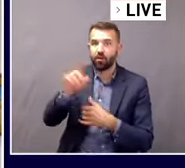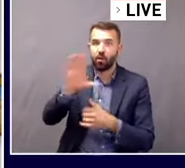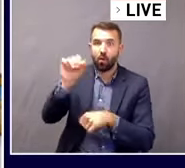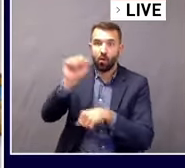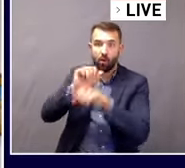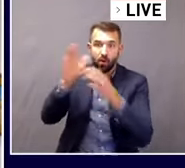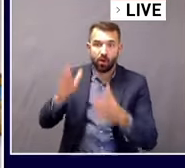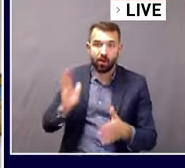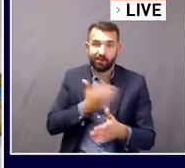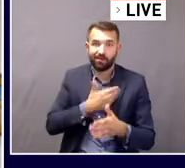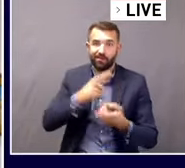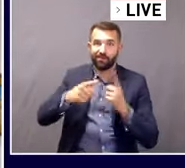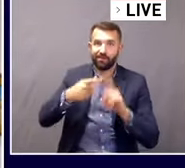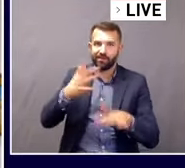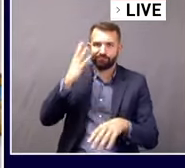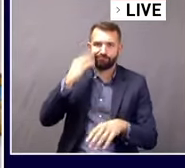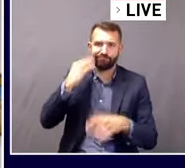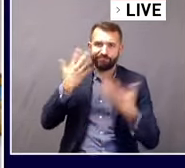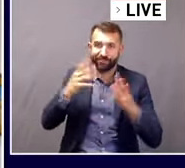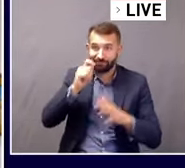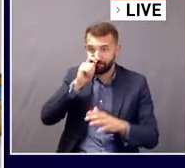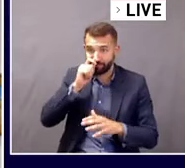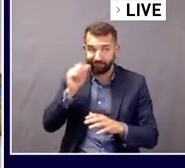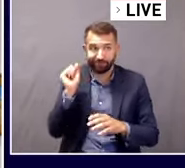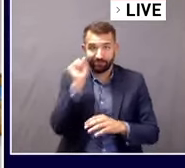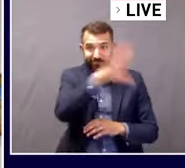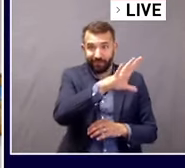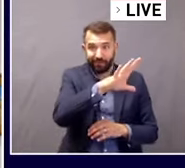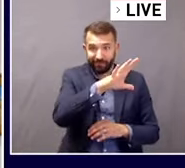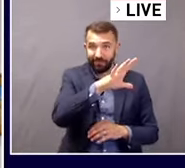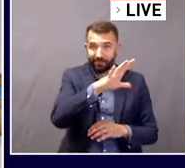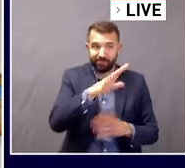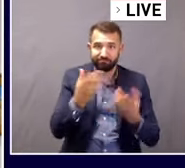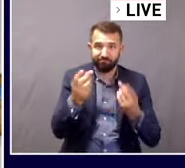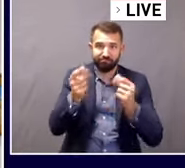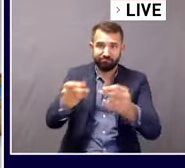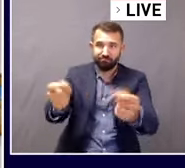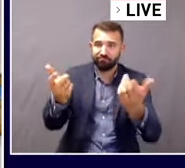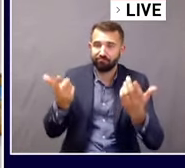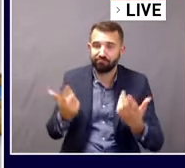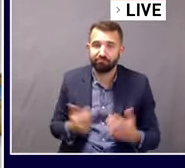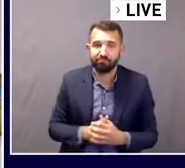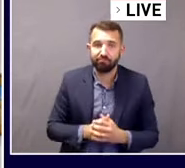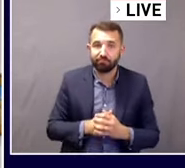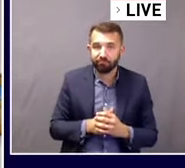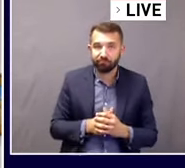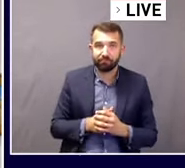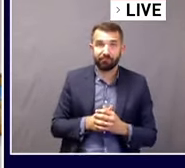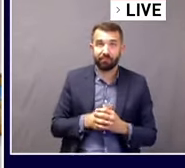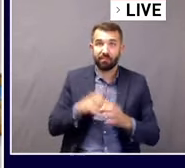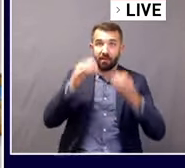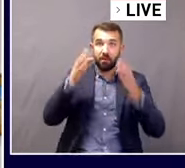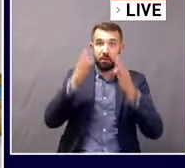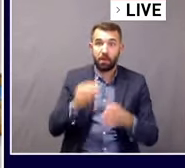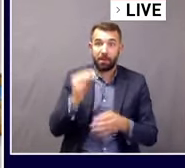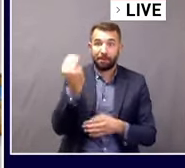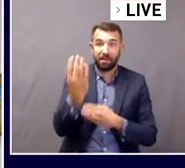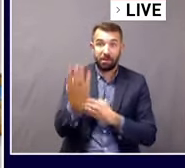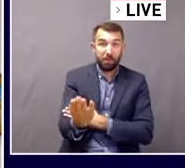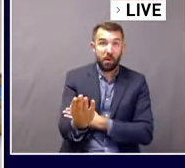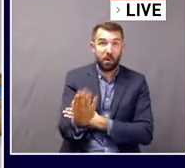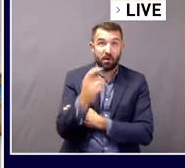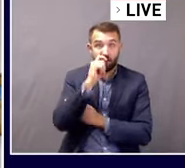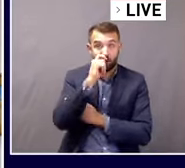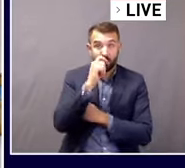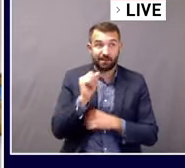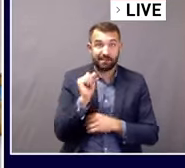Swab and Send sites across the state. In one instance, an individual who went on a Monday morning and had results back by